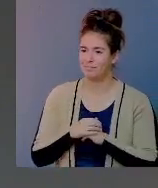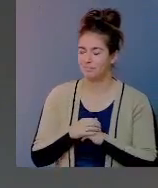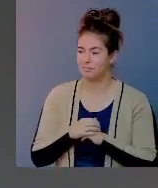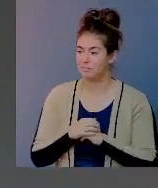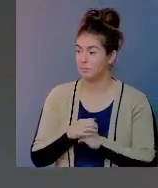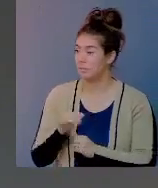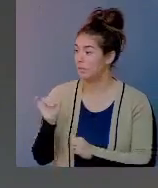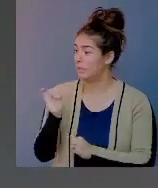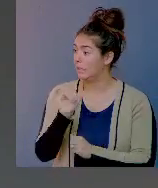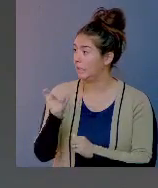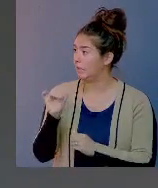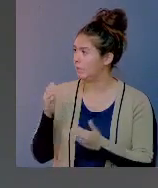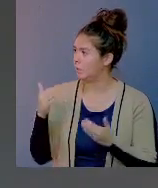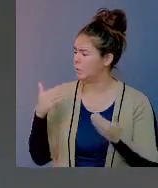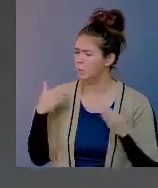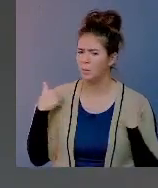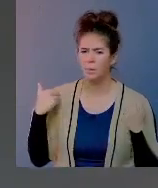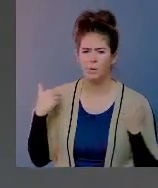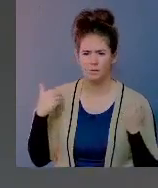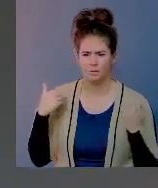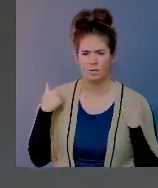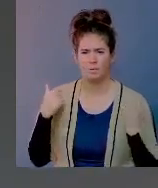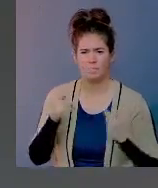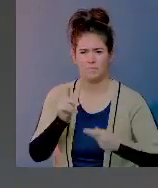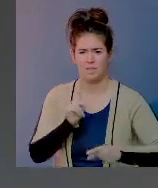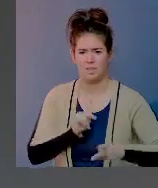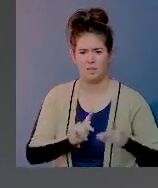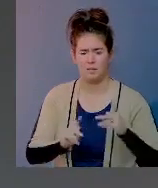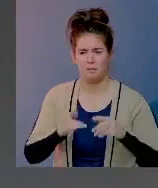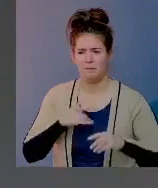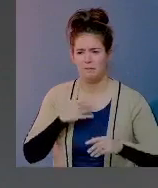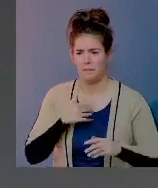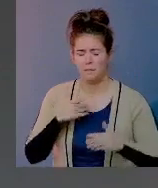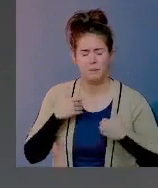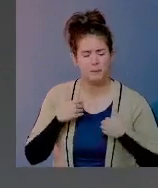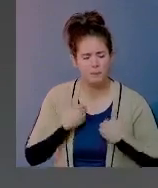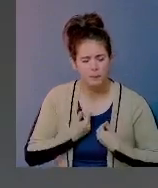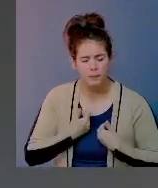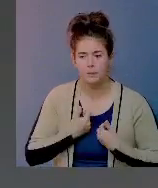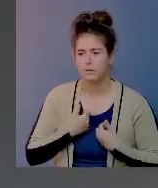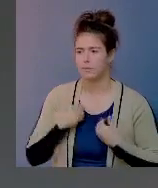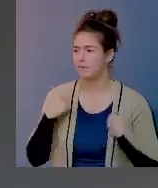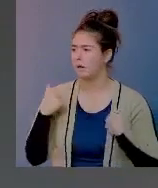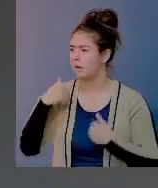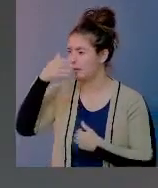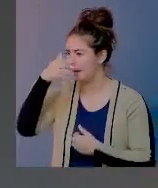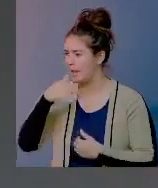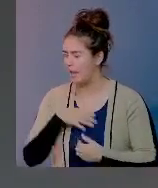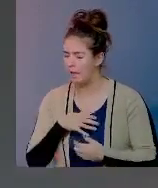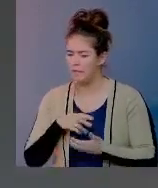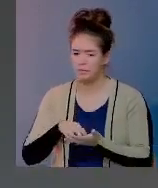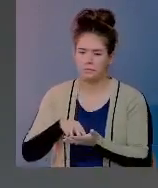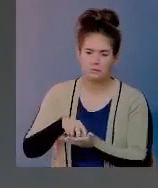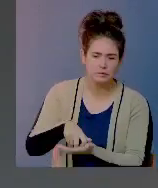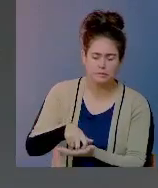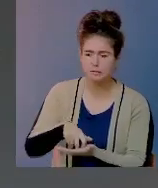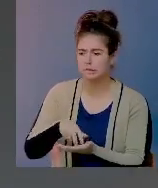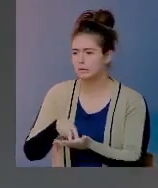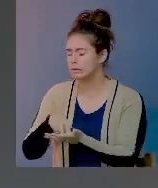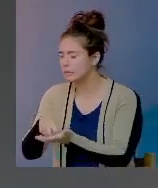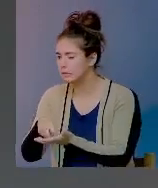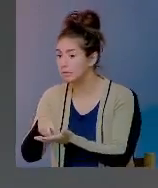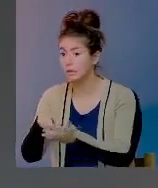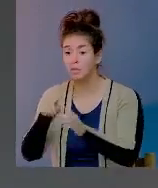grow weary and young men stumble and fall. But those who wait upon the Lord